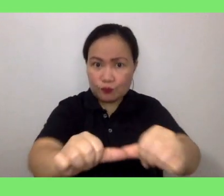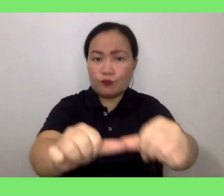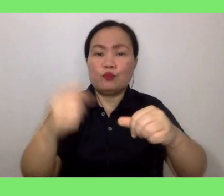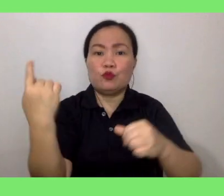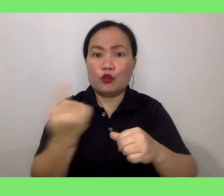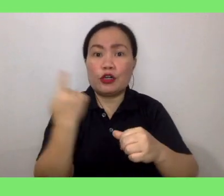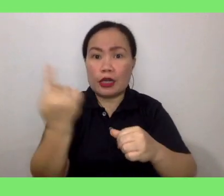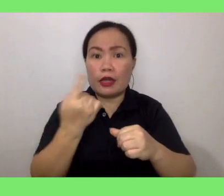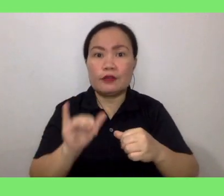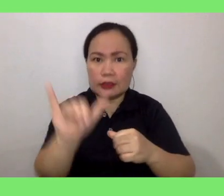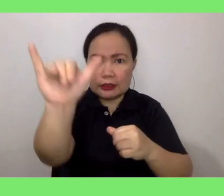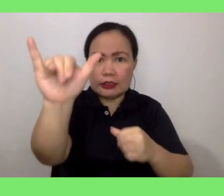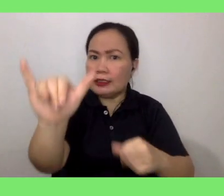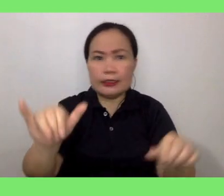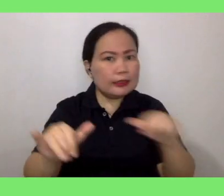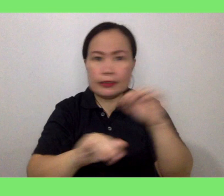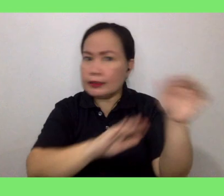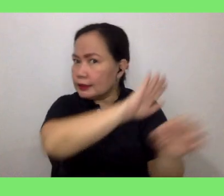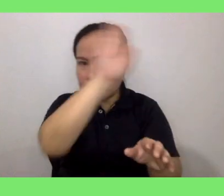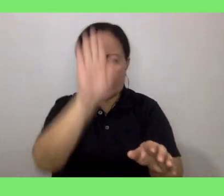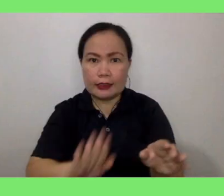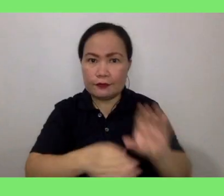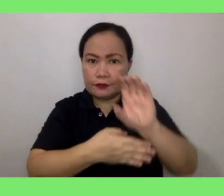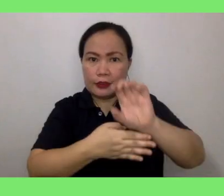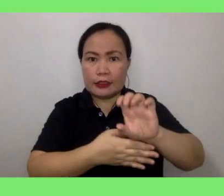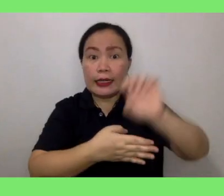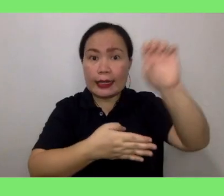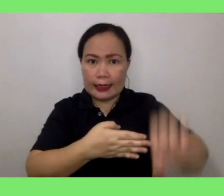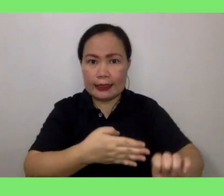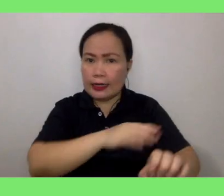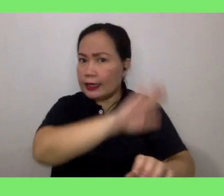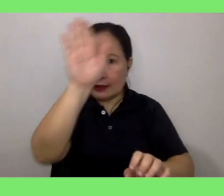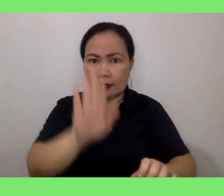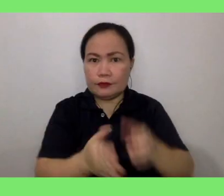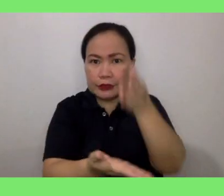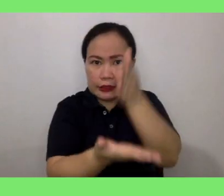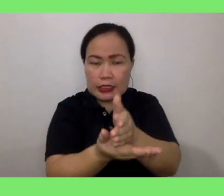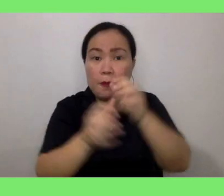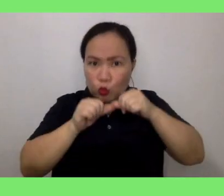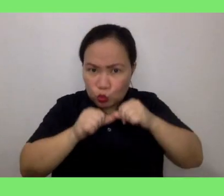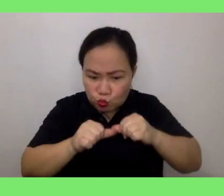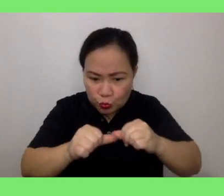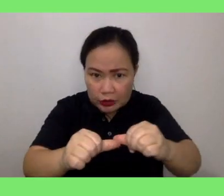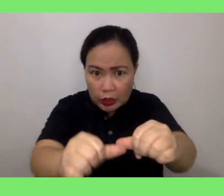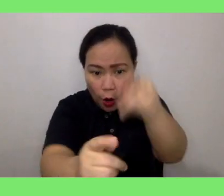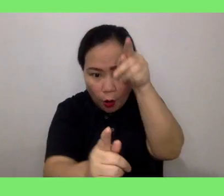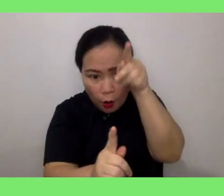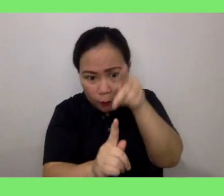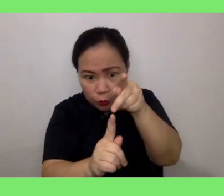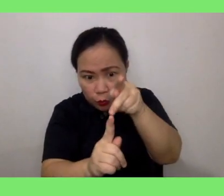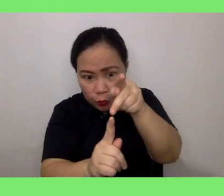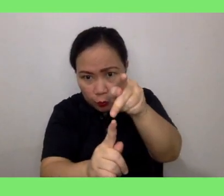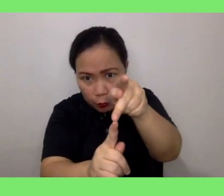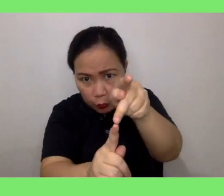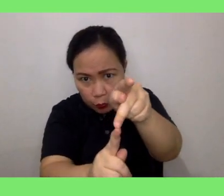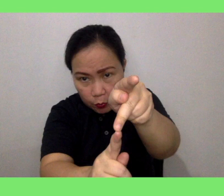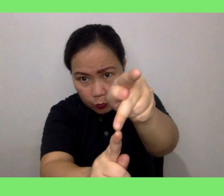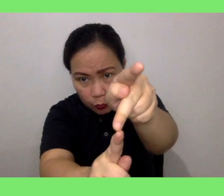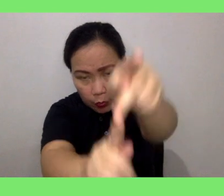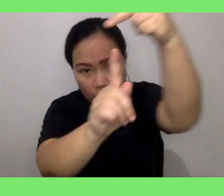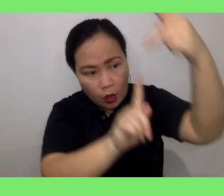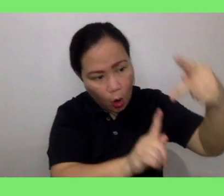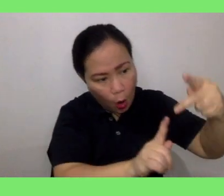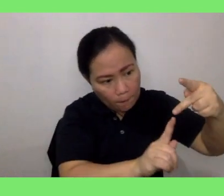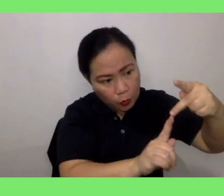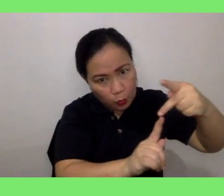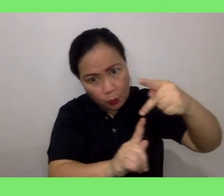po tayong line, ang sinasabi niya po, hindi lang po isang point ang meron dito. Okay? Maraming points yan. Since